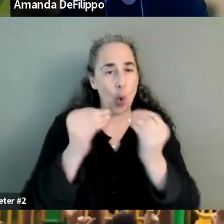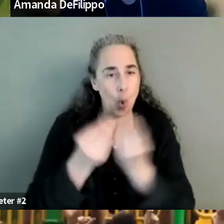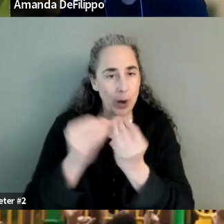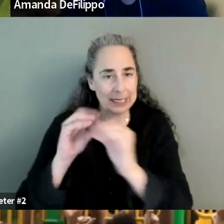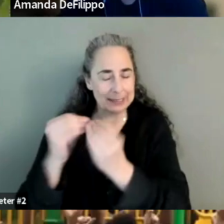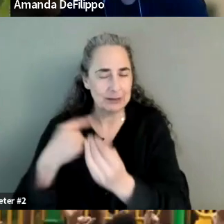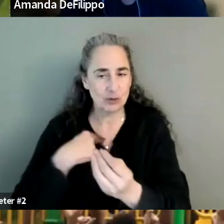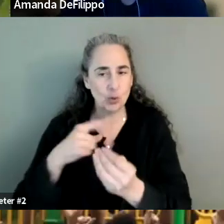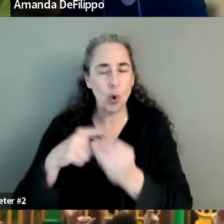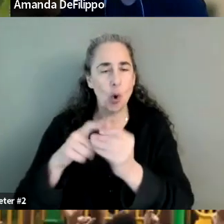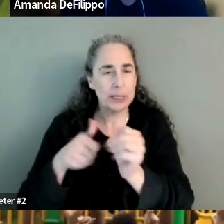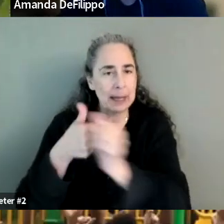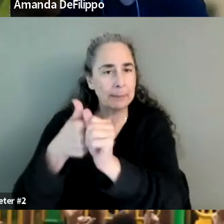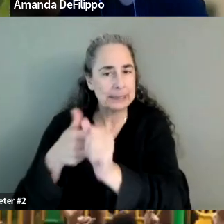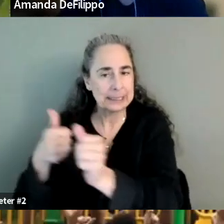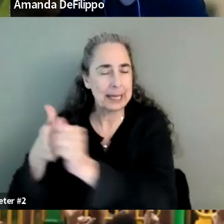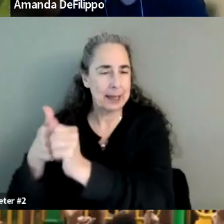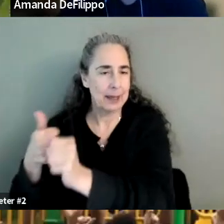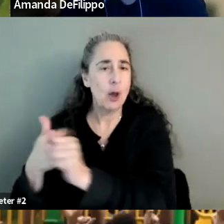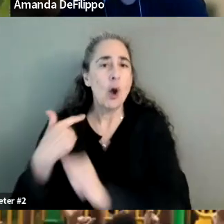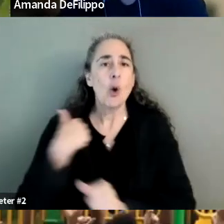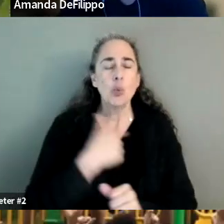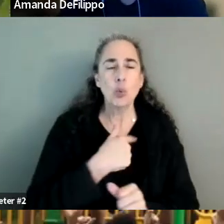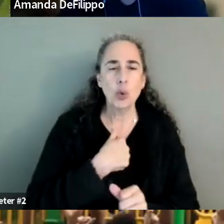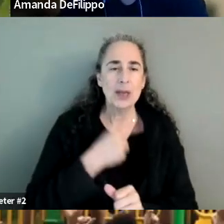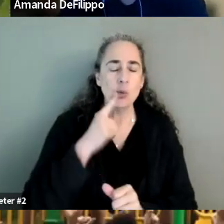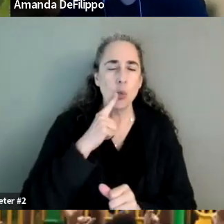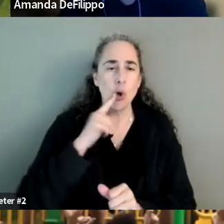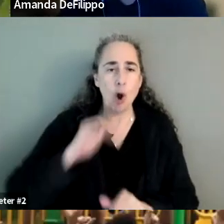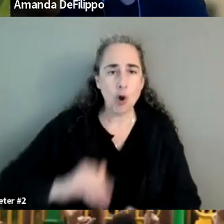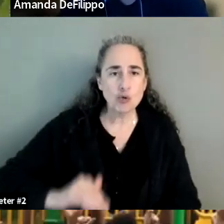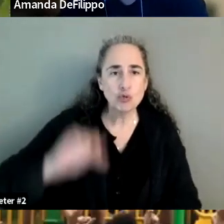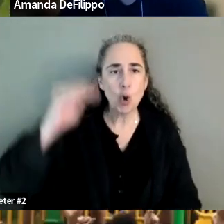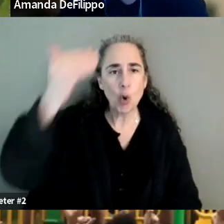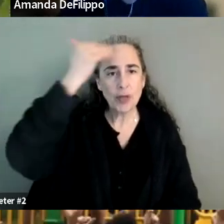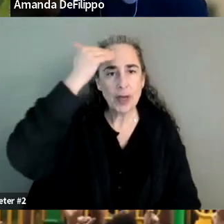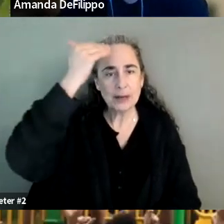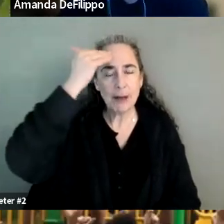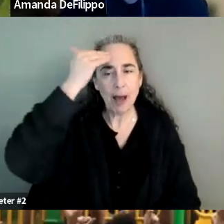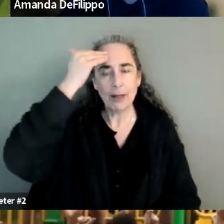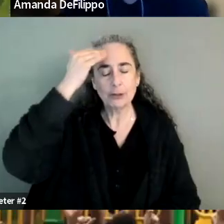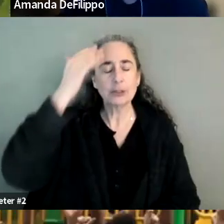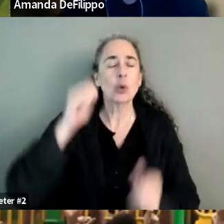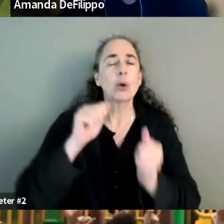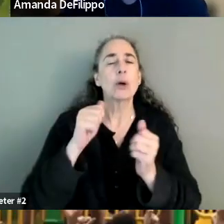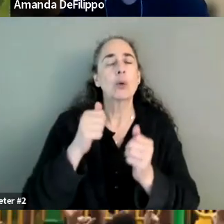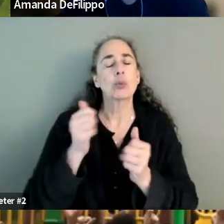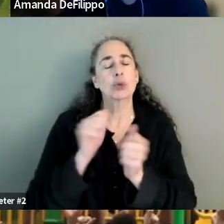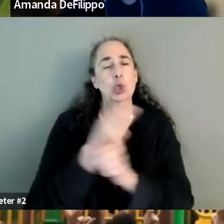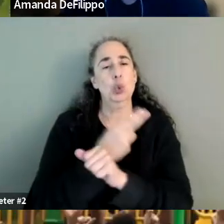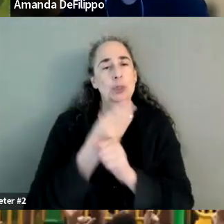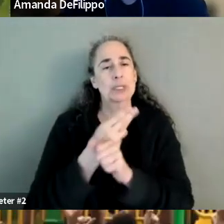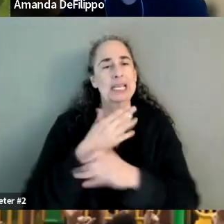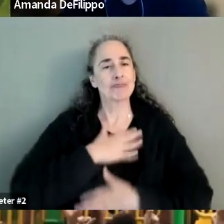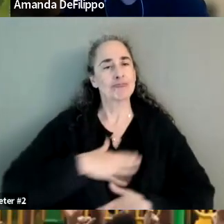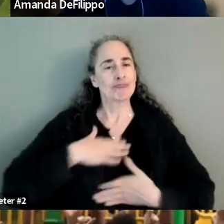point. We want to stimulate growth and knowledge through leisure experiences. This picture is actually from our